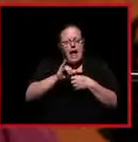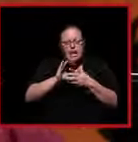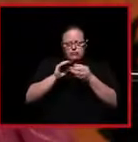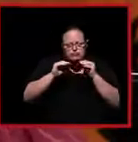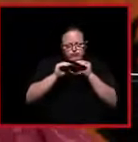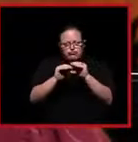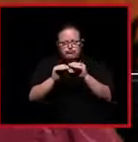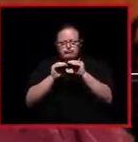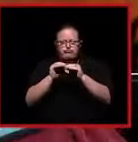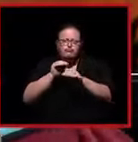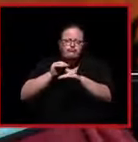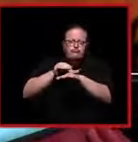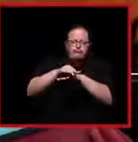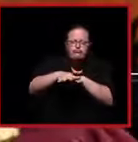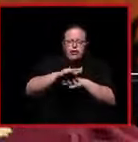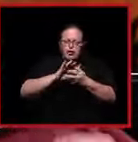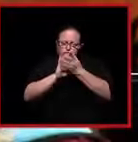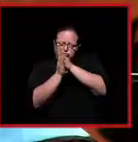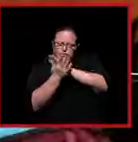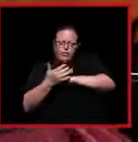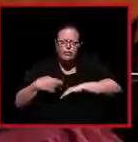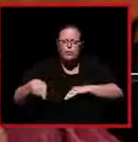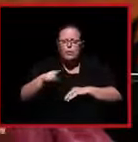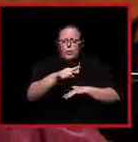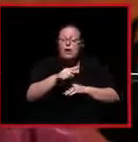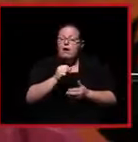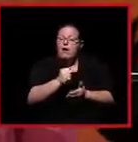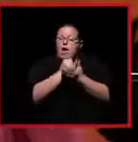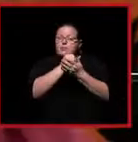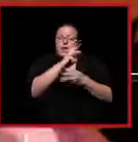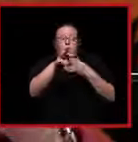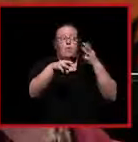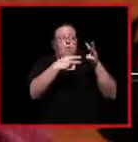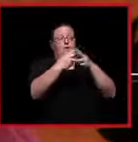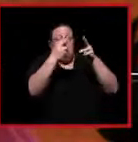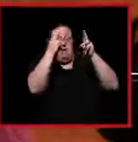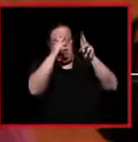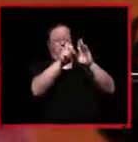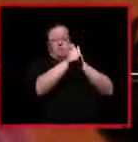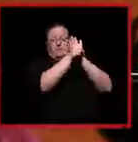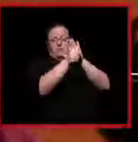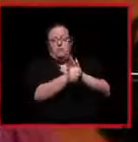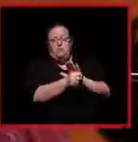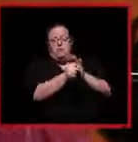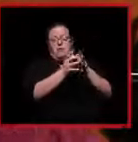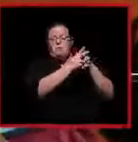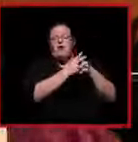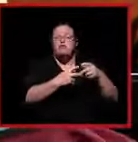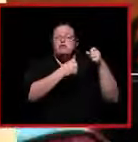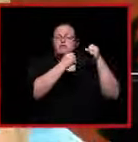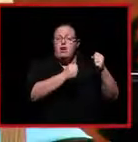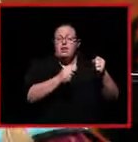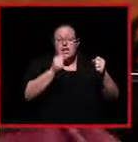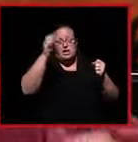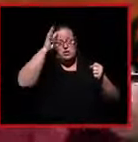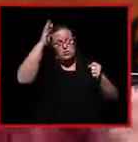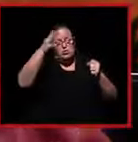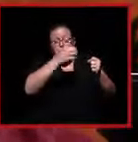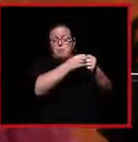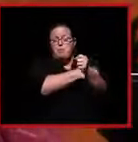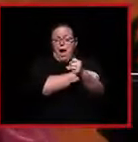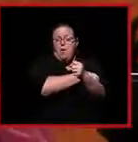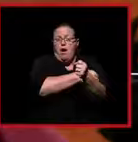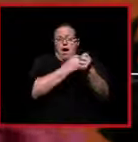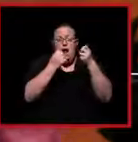the former Springfield Armory, a global symbol of American strength and ingenuity, of power and